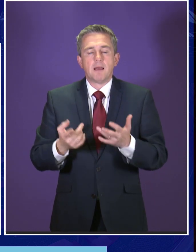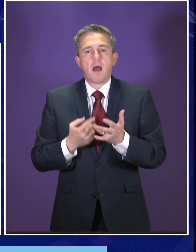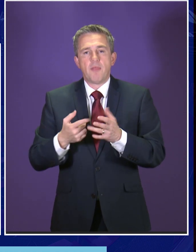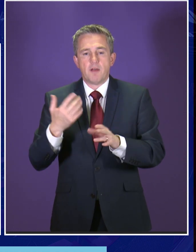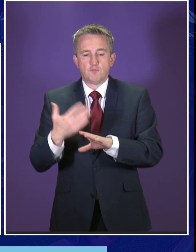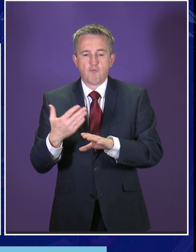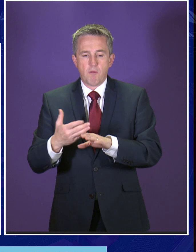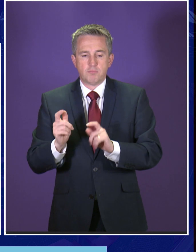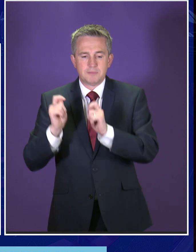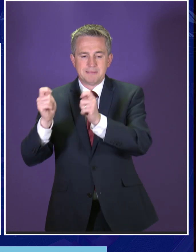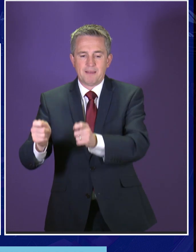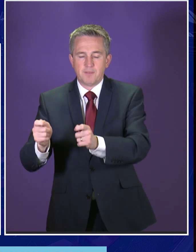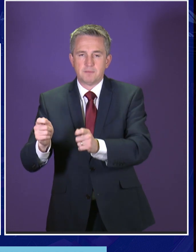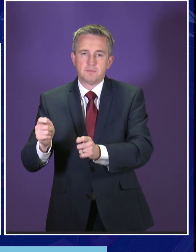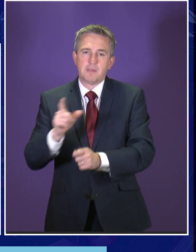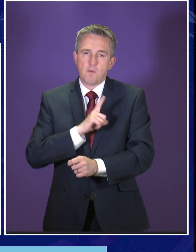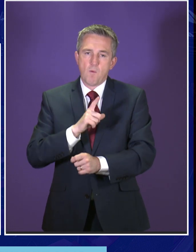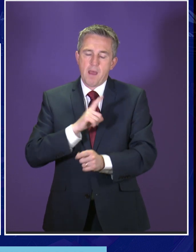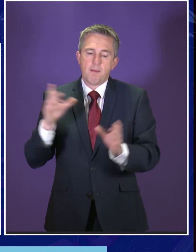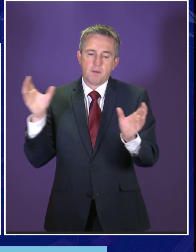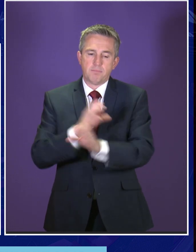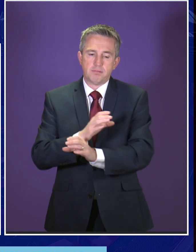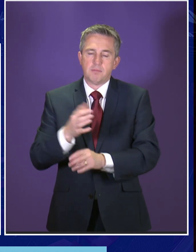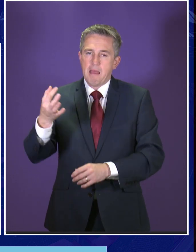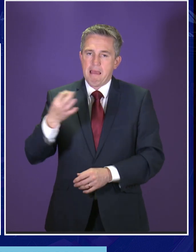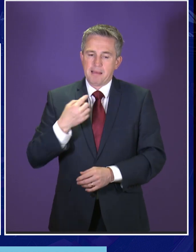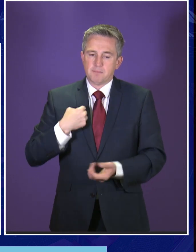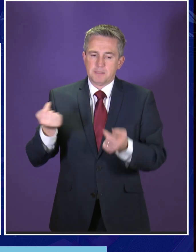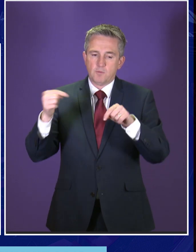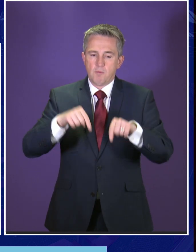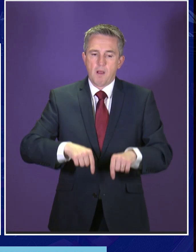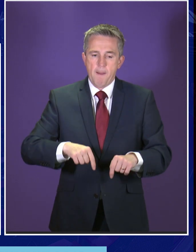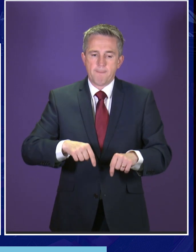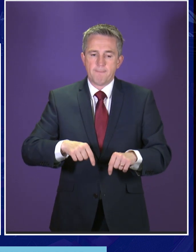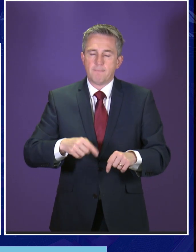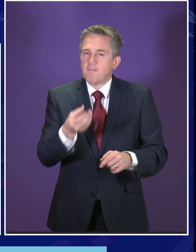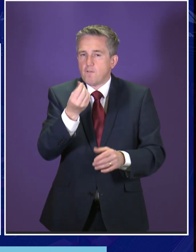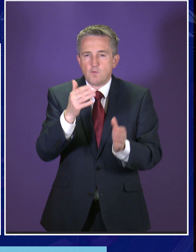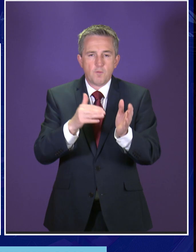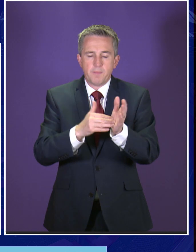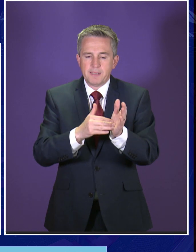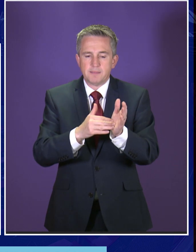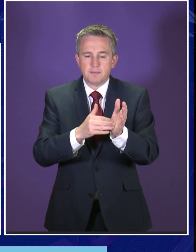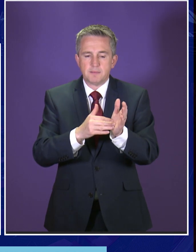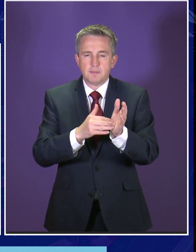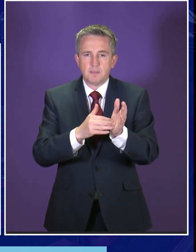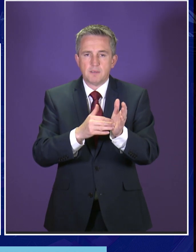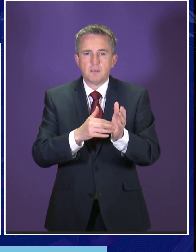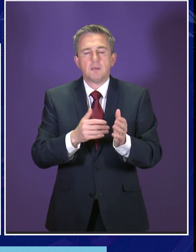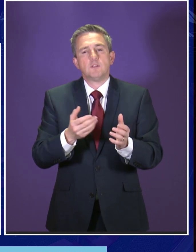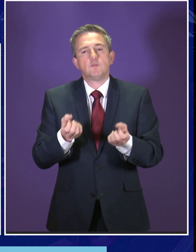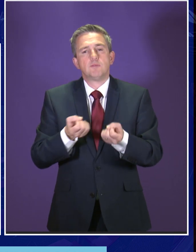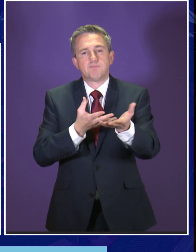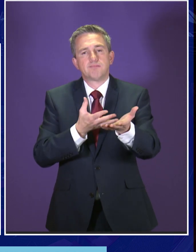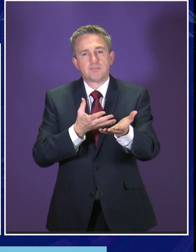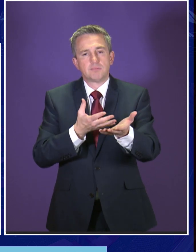assignment, official assignment. That's why he is not here. And he has asked me to just step into his shoes for a few minutes as I make this